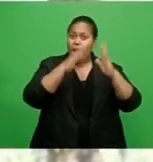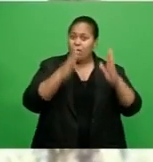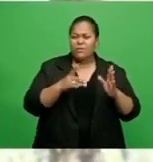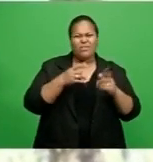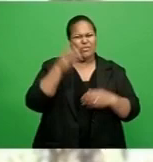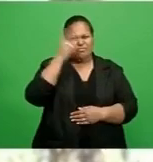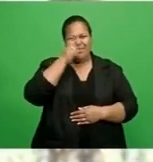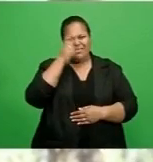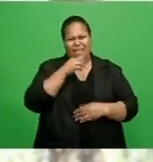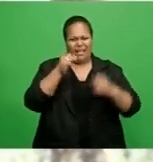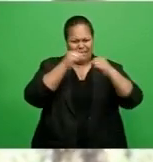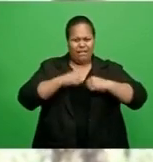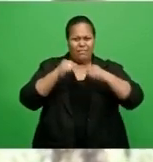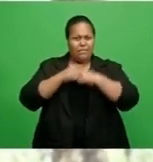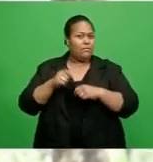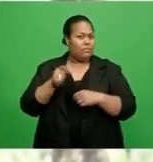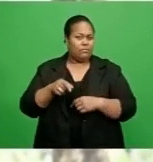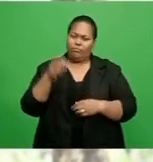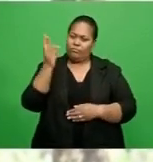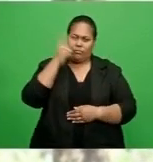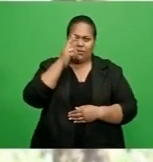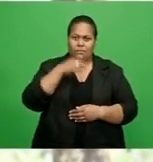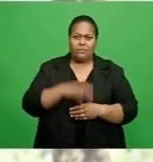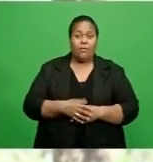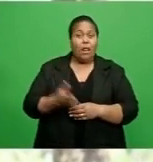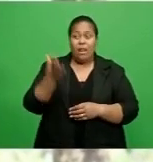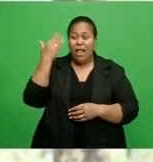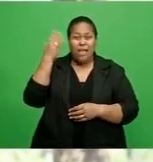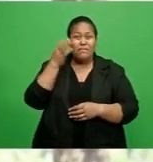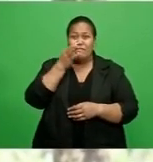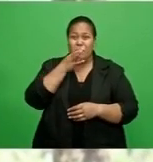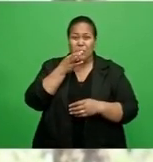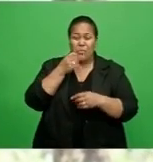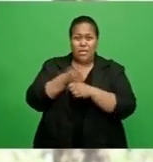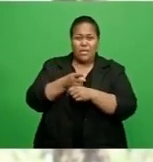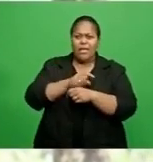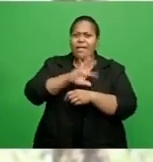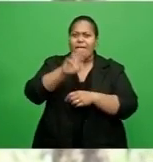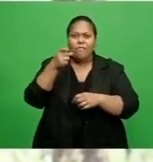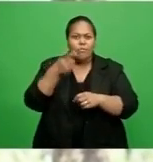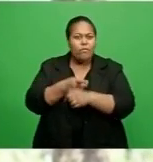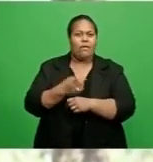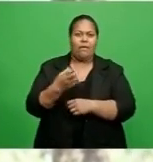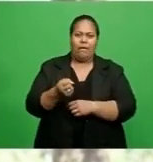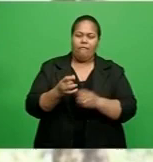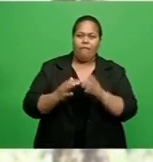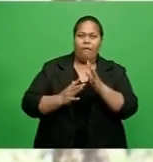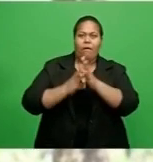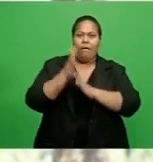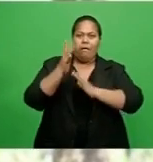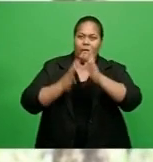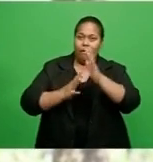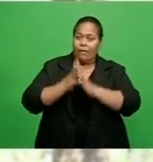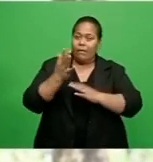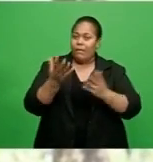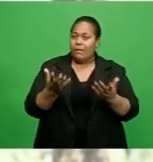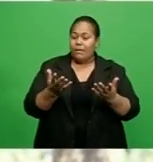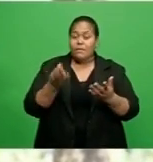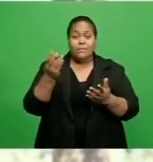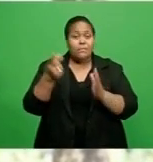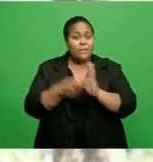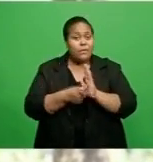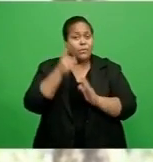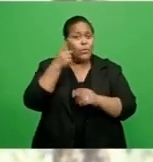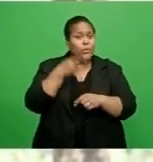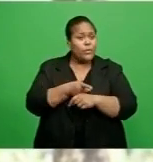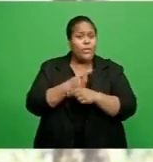weeks, every week there is a fire. Every week. And sometimes in a week,